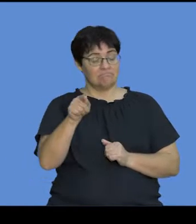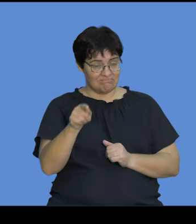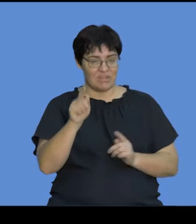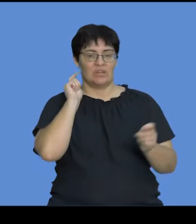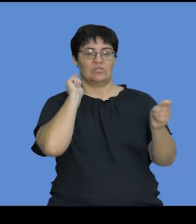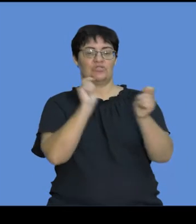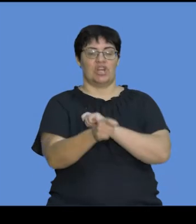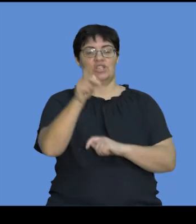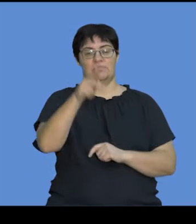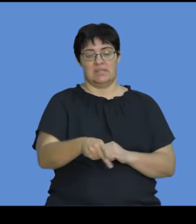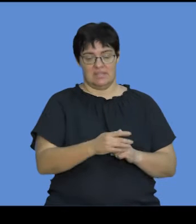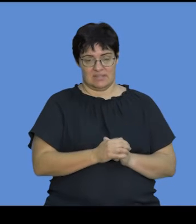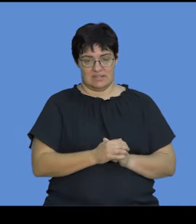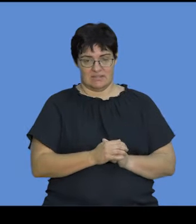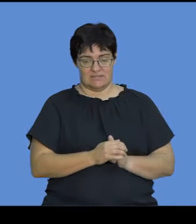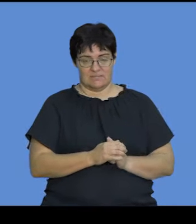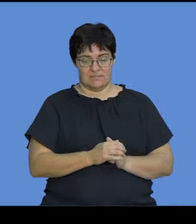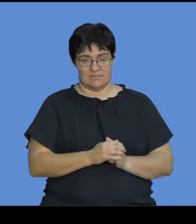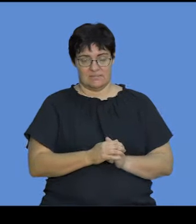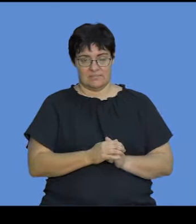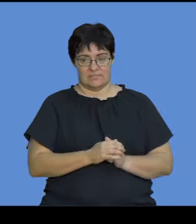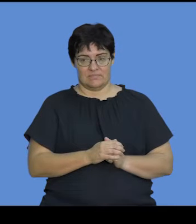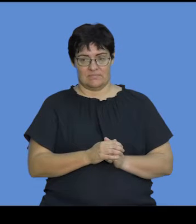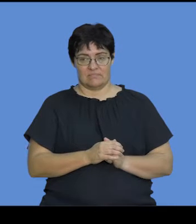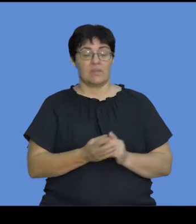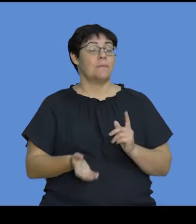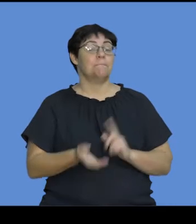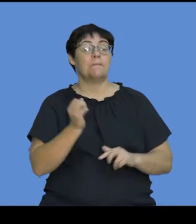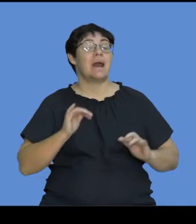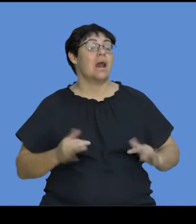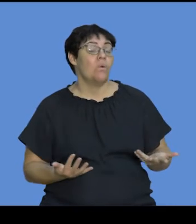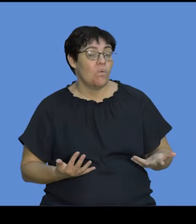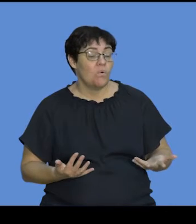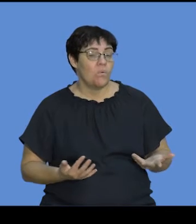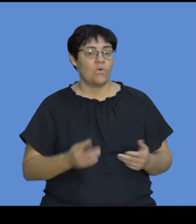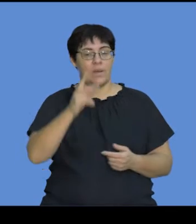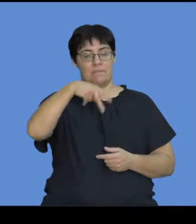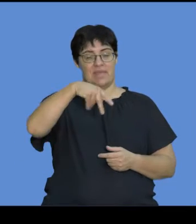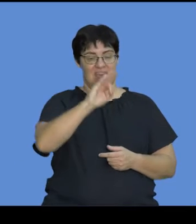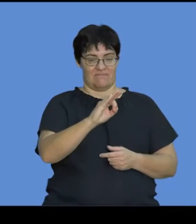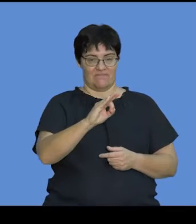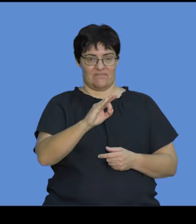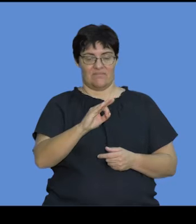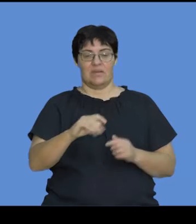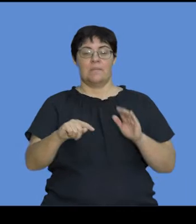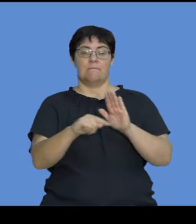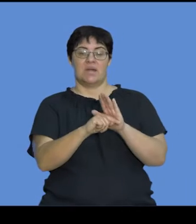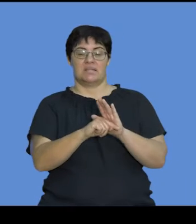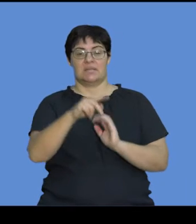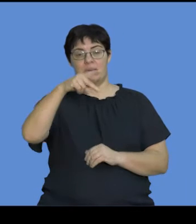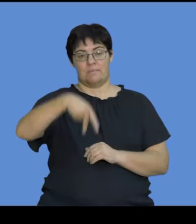represents the change in momentum. And I can get that value by going PF